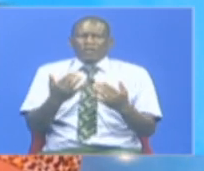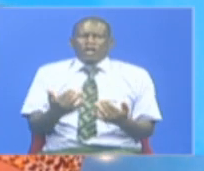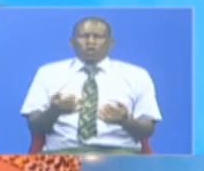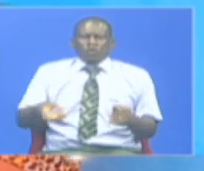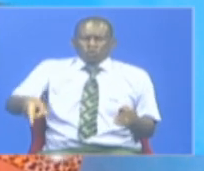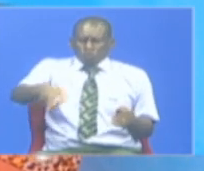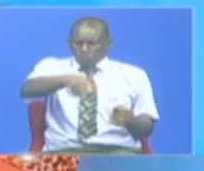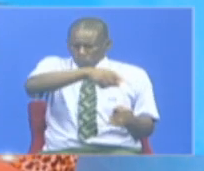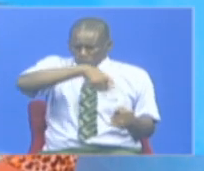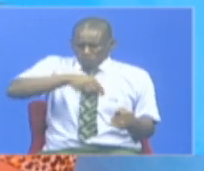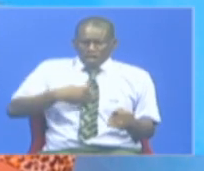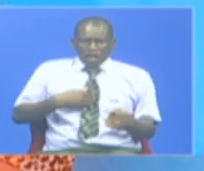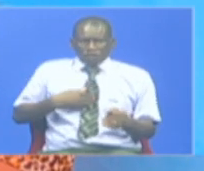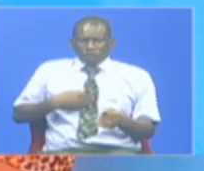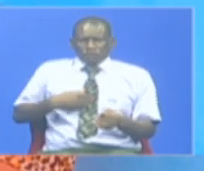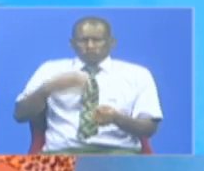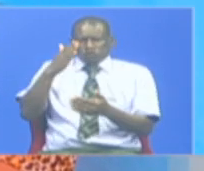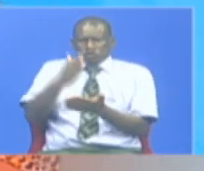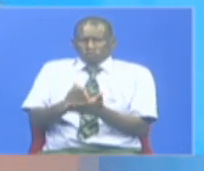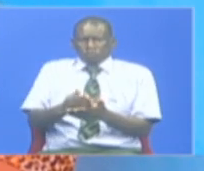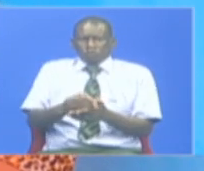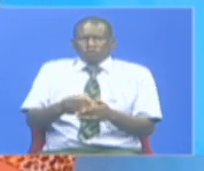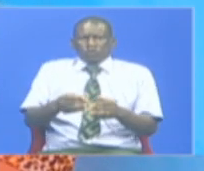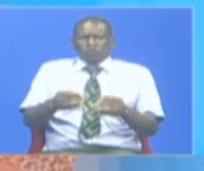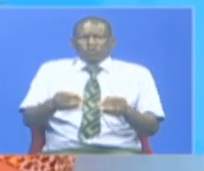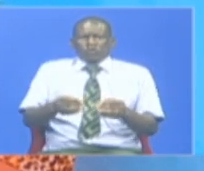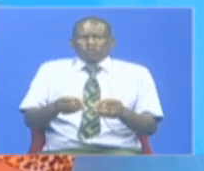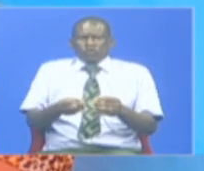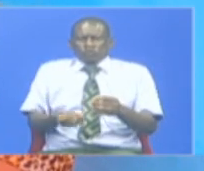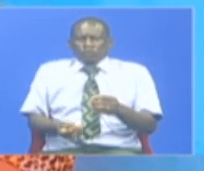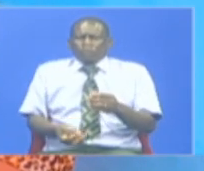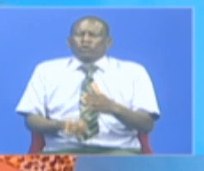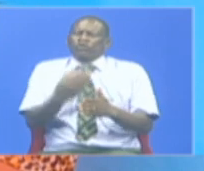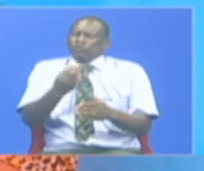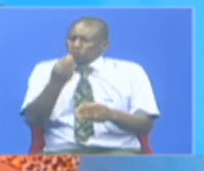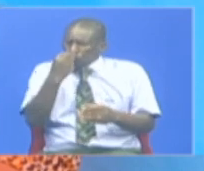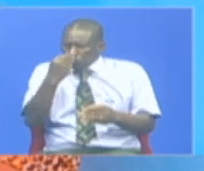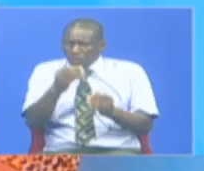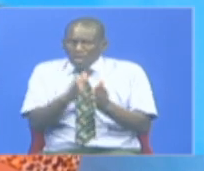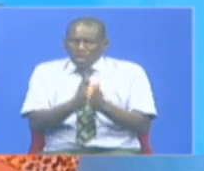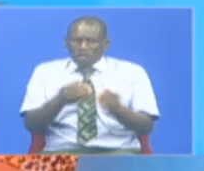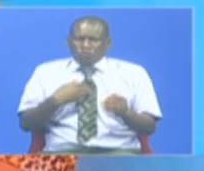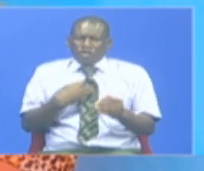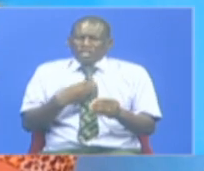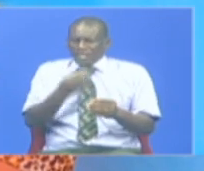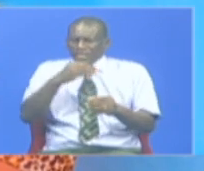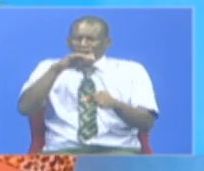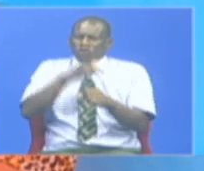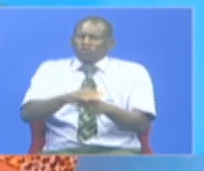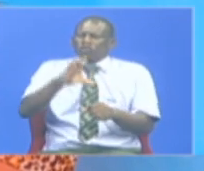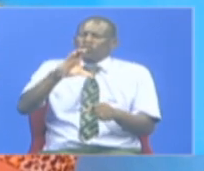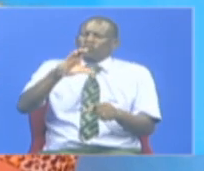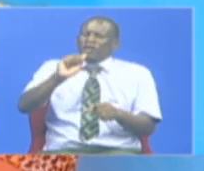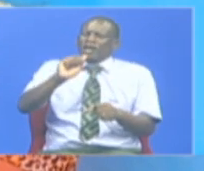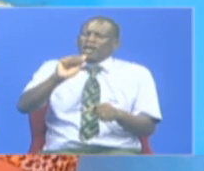We have moved from seasonal and locally produced dishes to high-calorie diets,